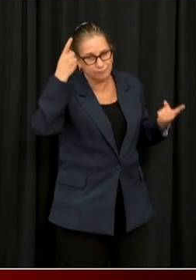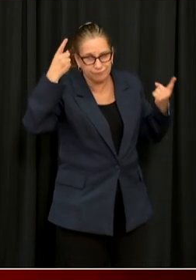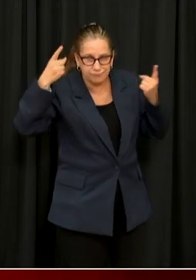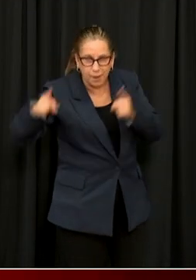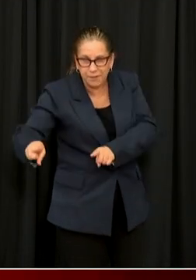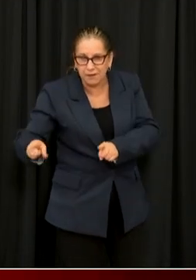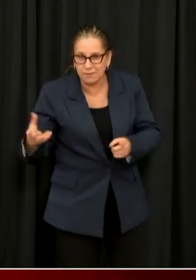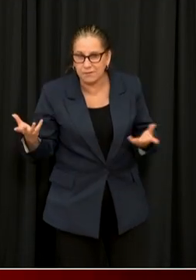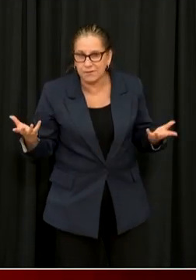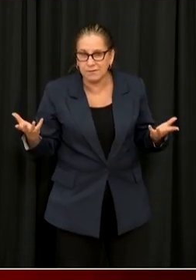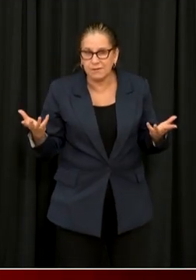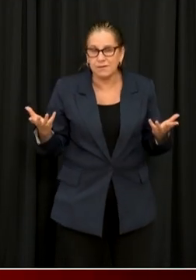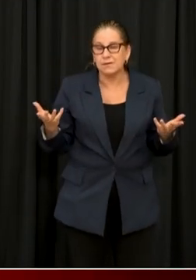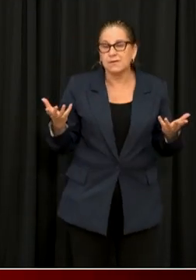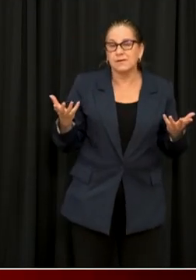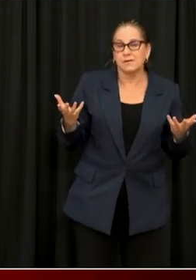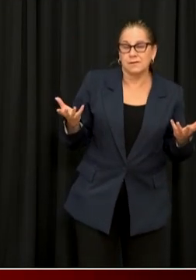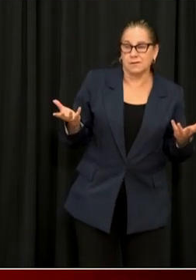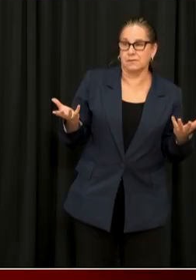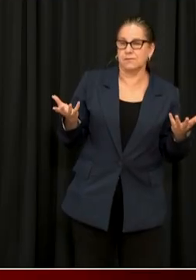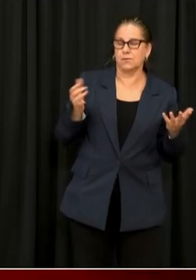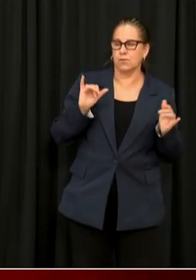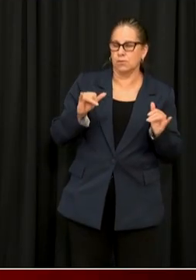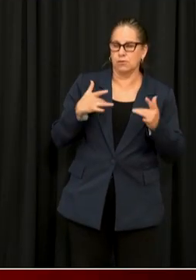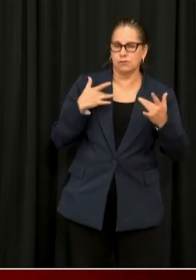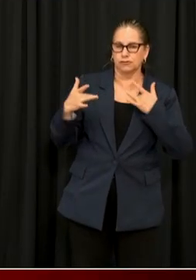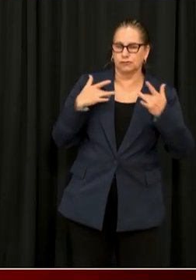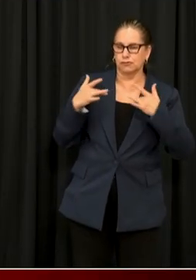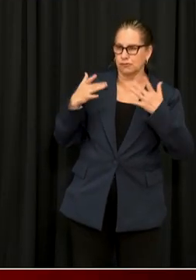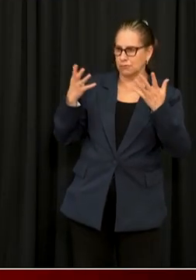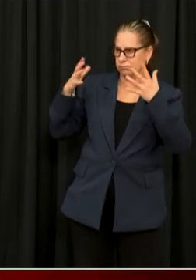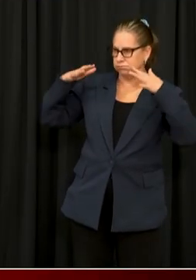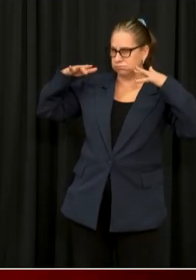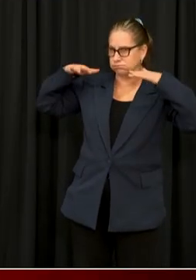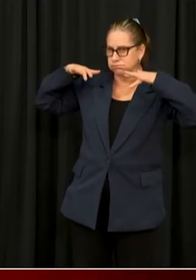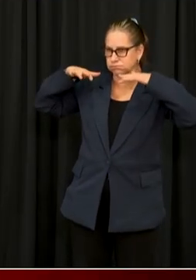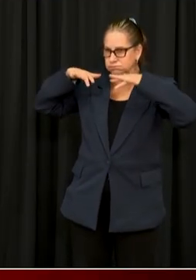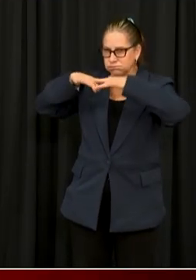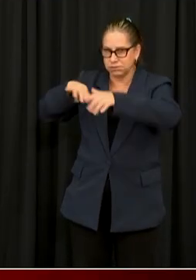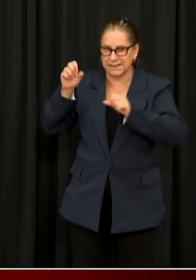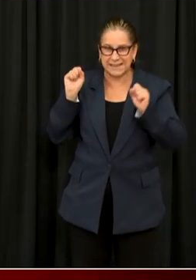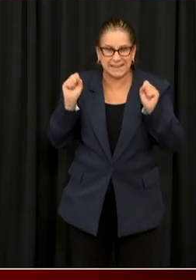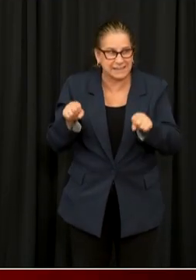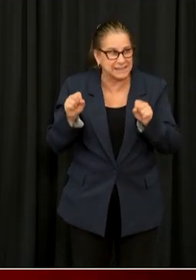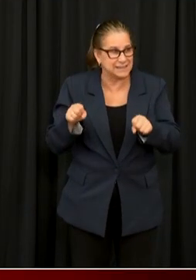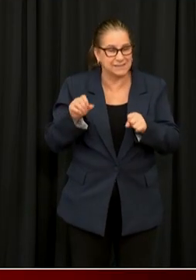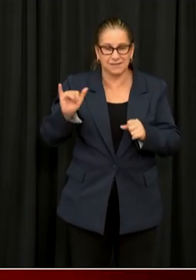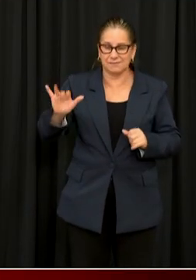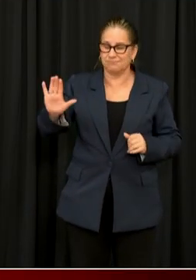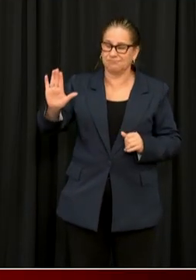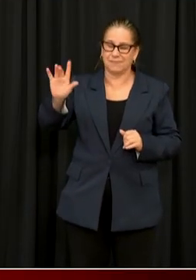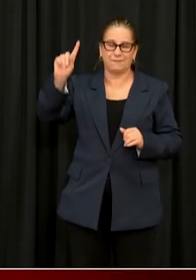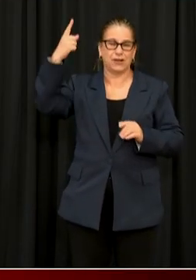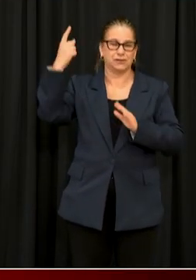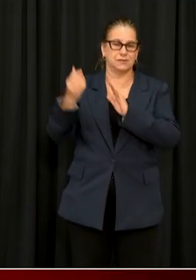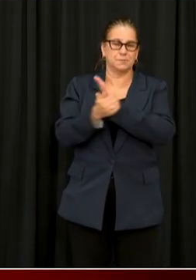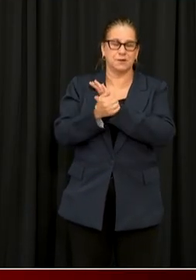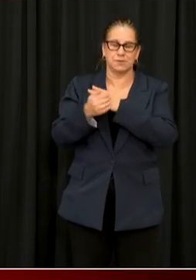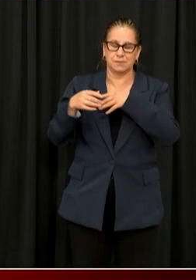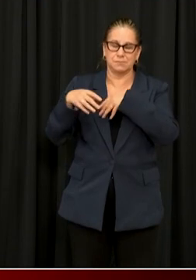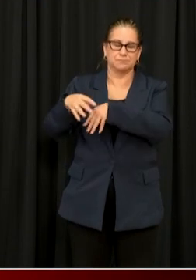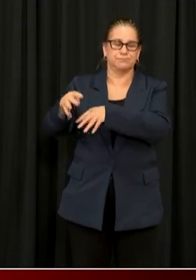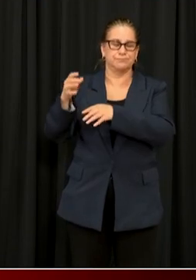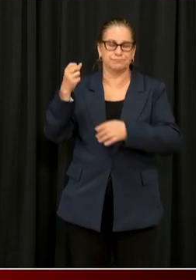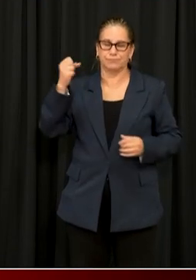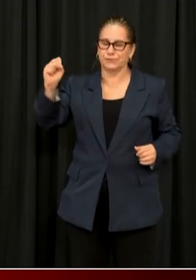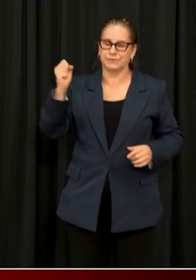large gatherings are present in a First Amendment demonstration. In terms of testing now, I saw on this list,